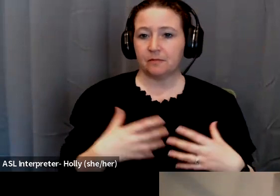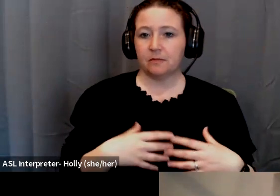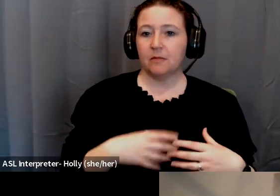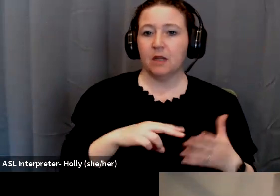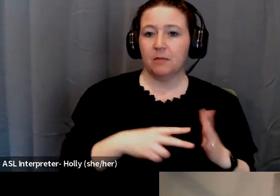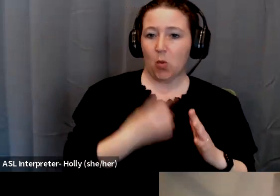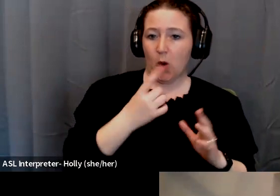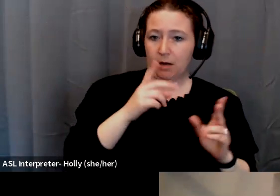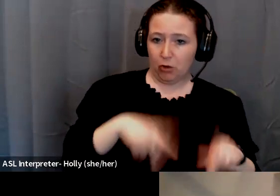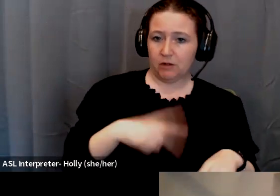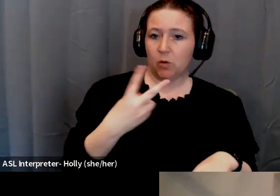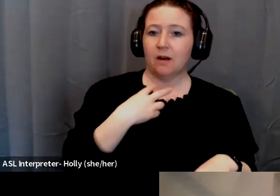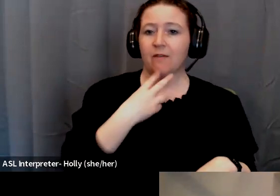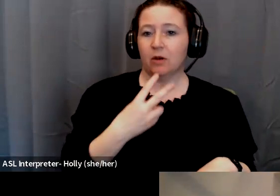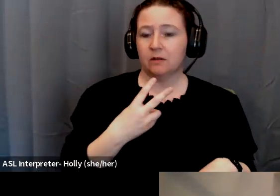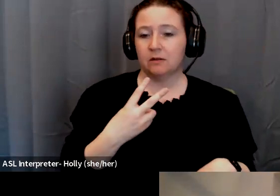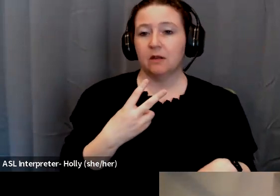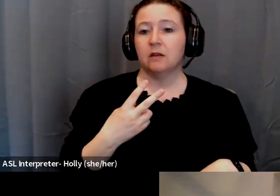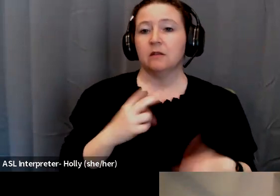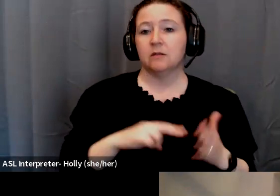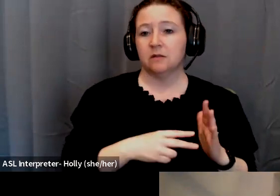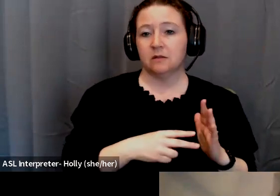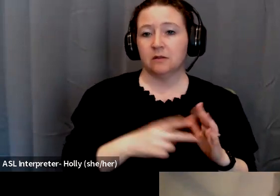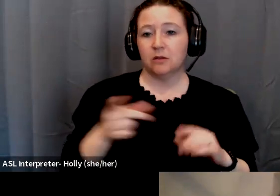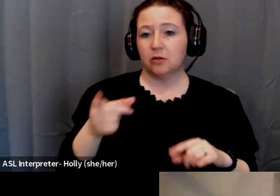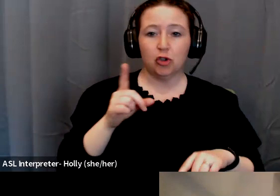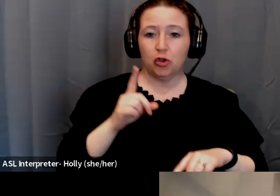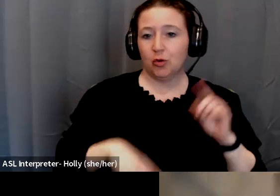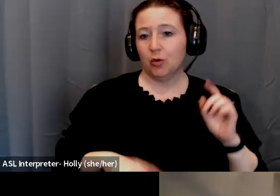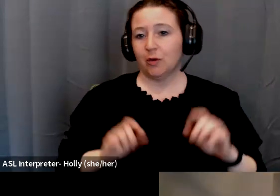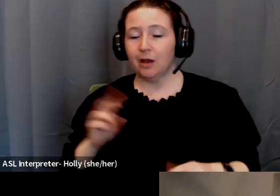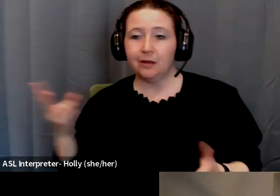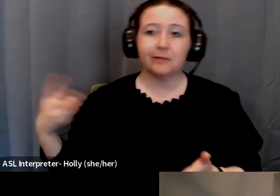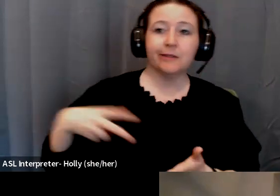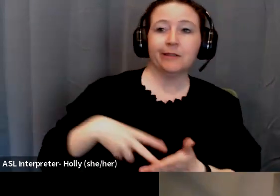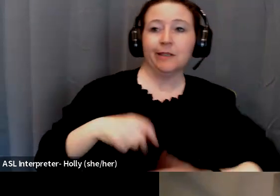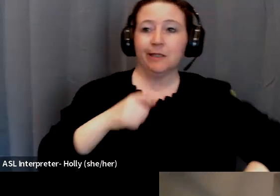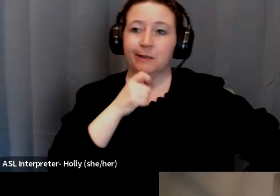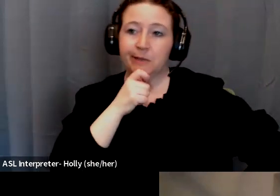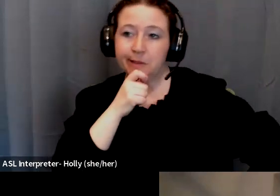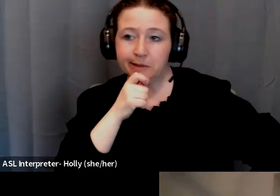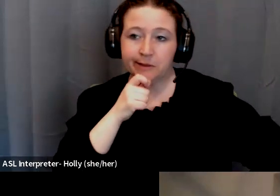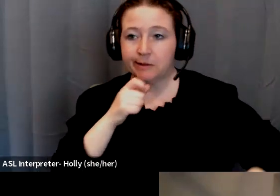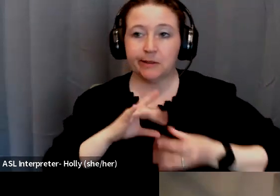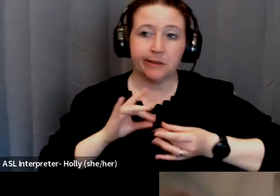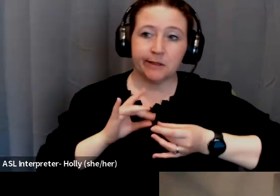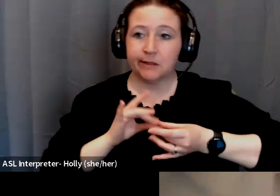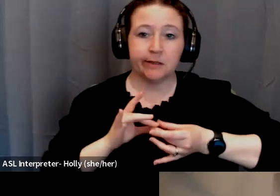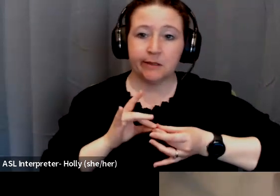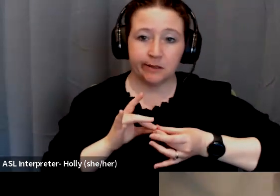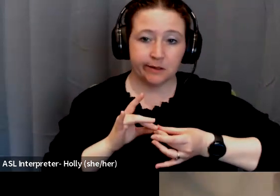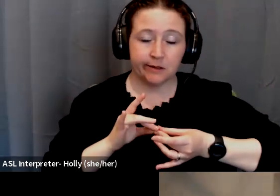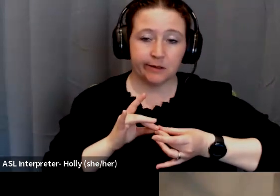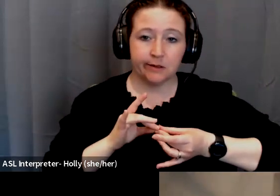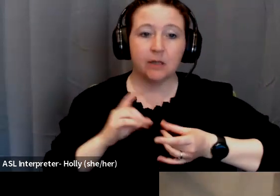one voice, right? You don't get to get up at the microphone and speak and then